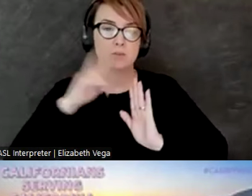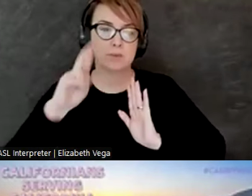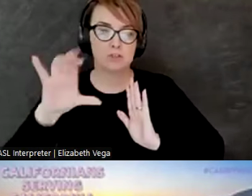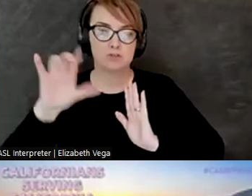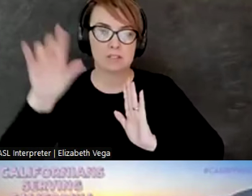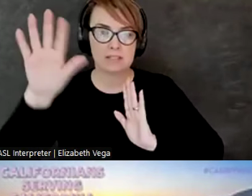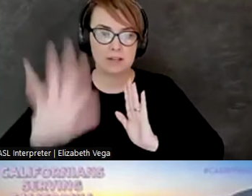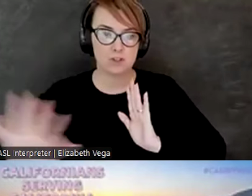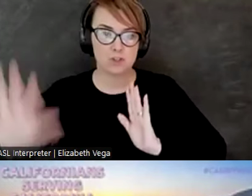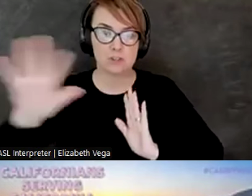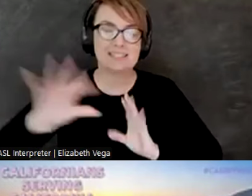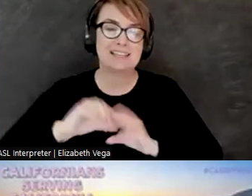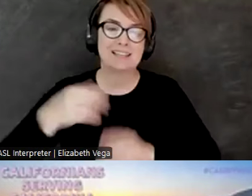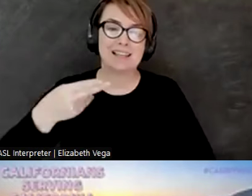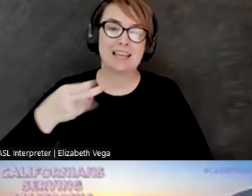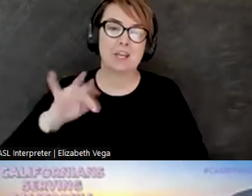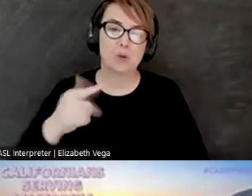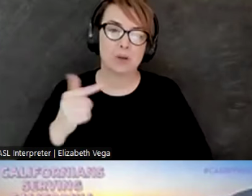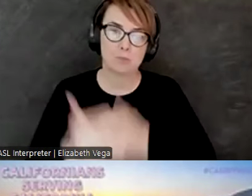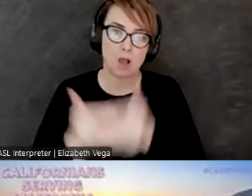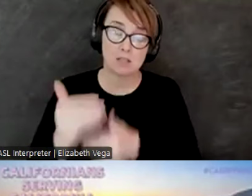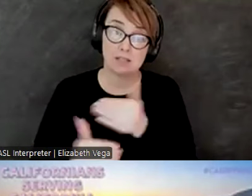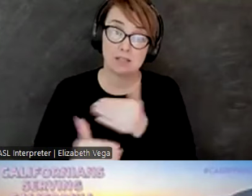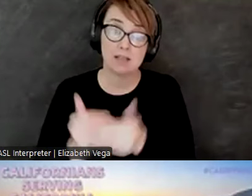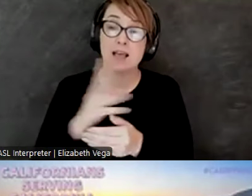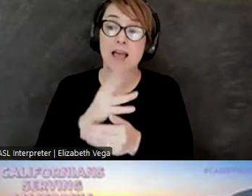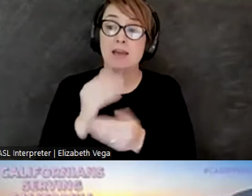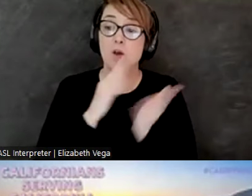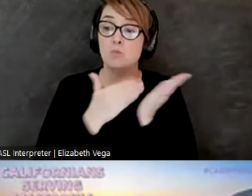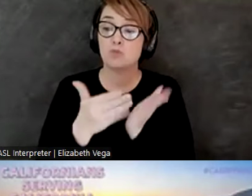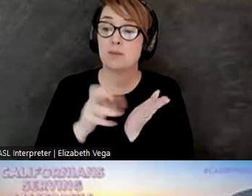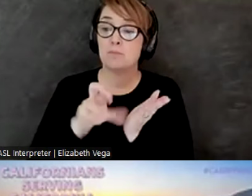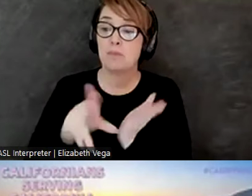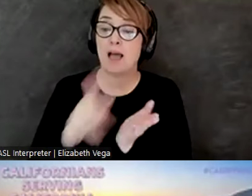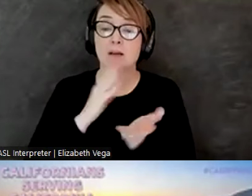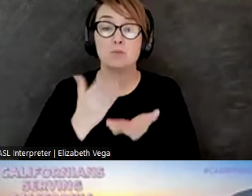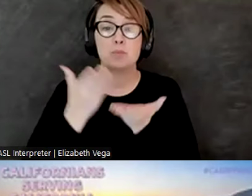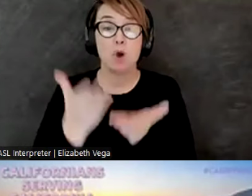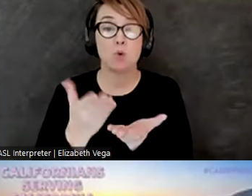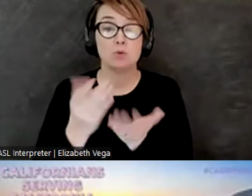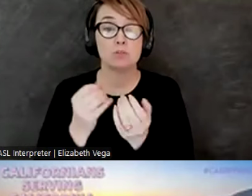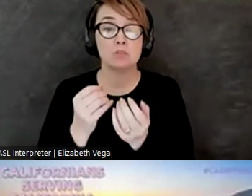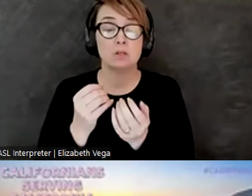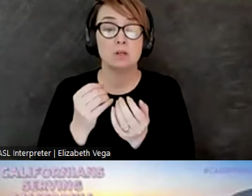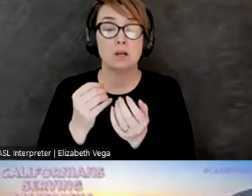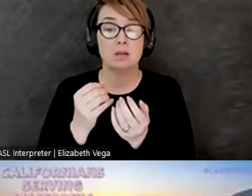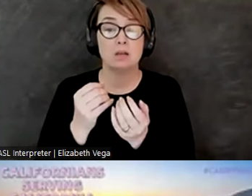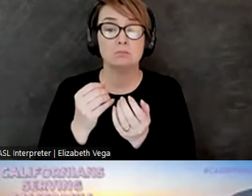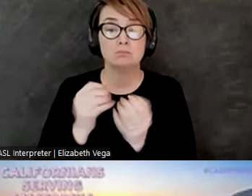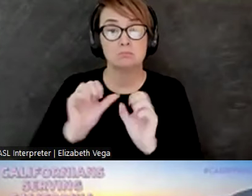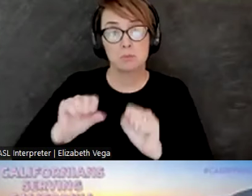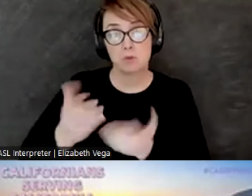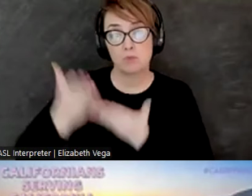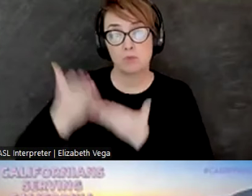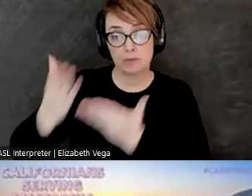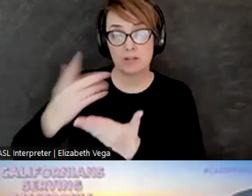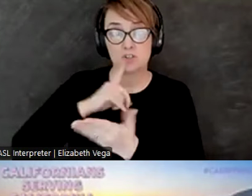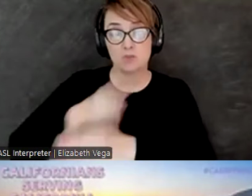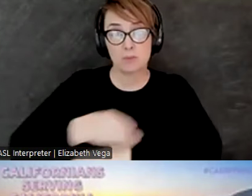the hearing process and bring back proposed recommendations for improvements for the